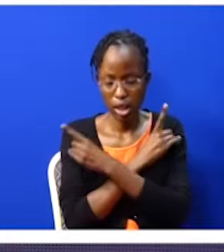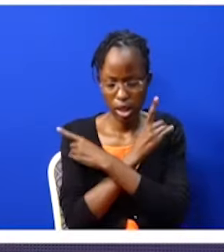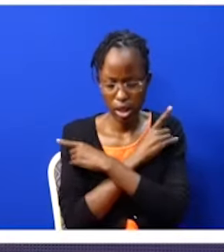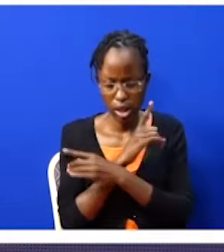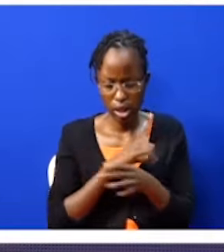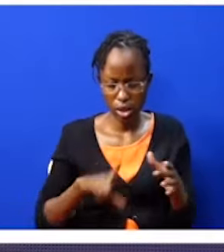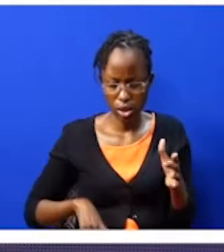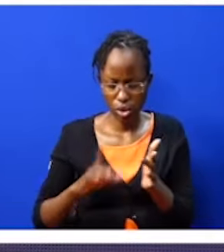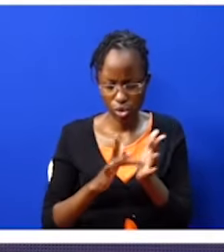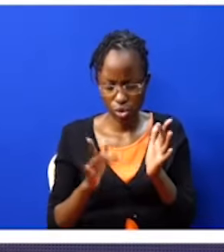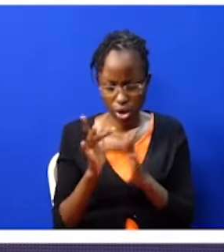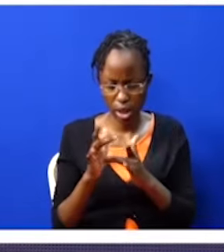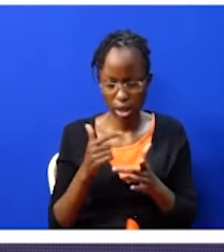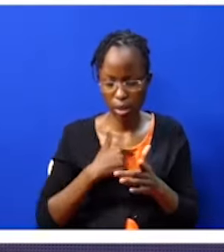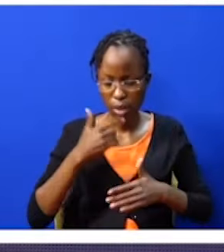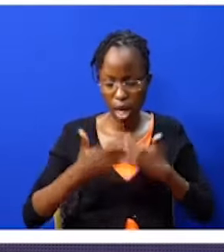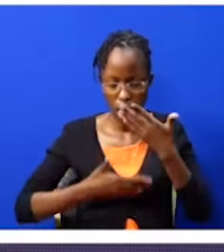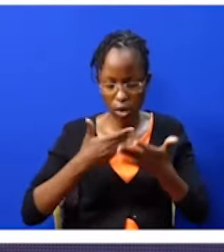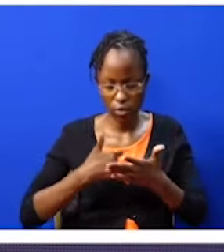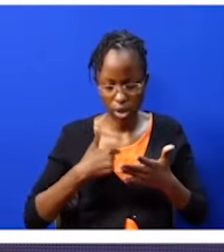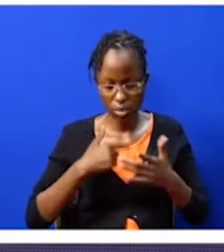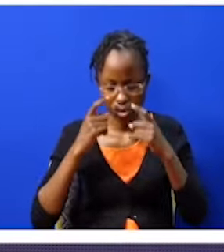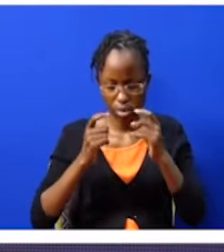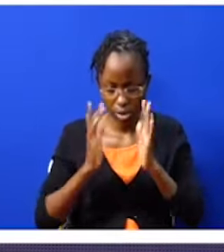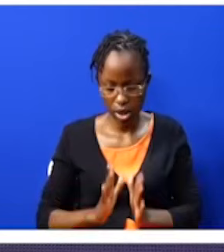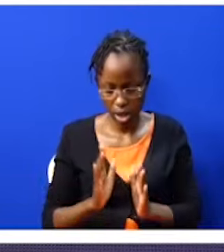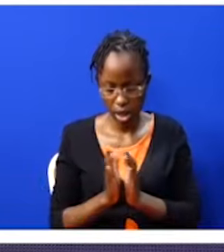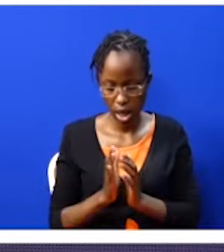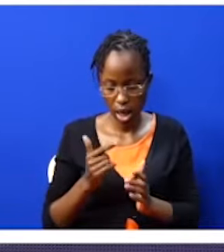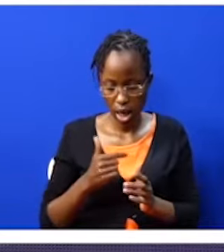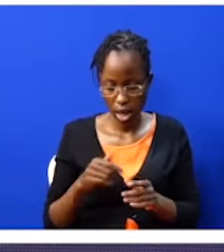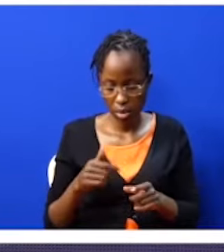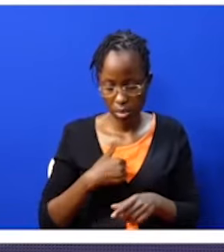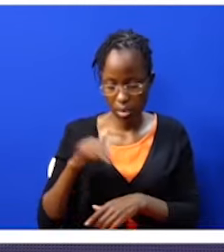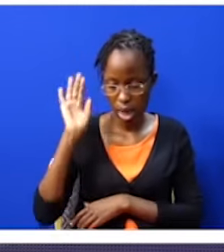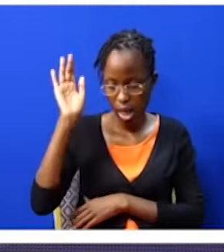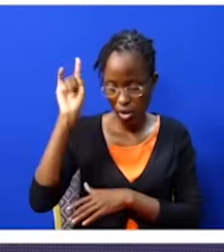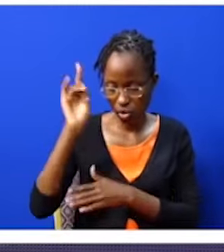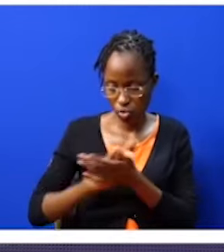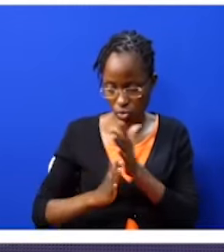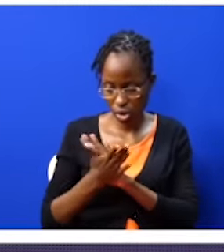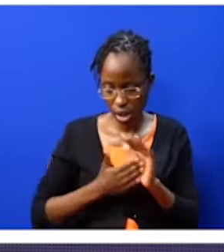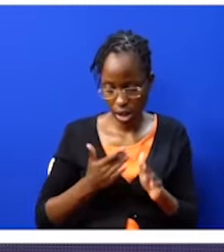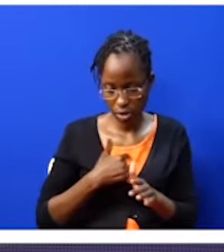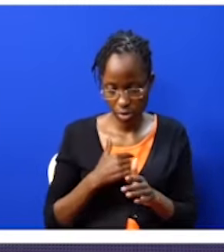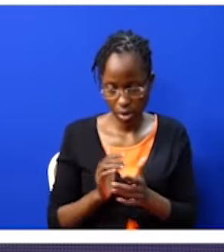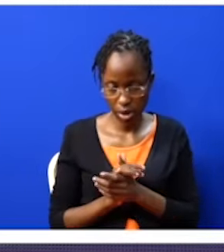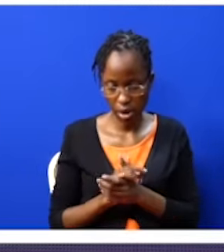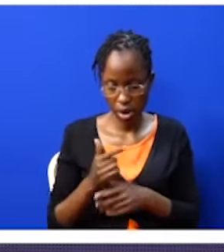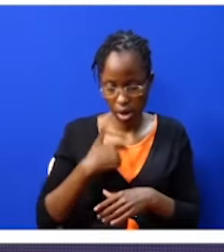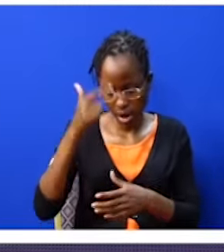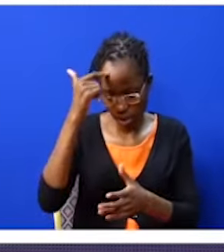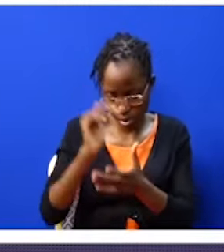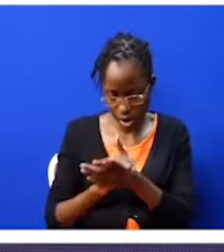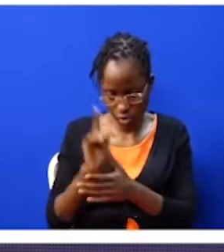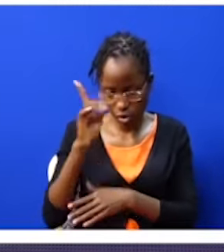Jesus, I confess that I am a sinner and I ask for your forgiveness. I believe